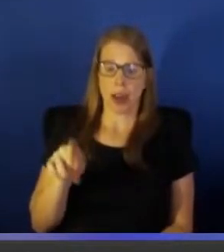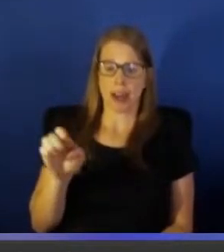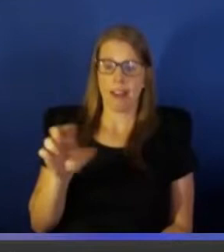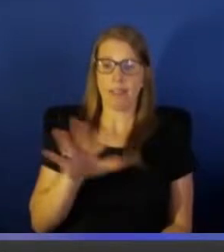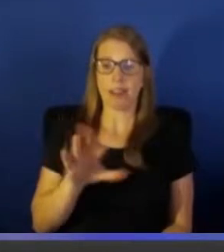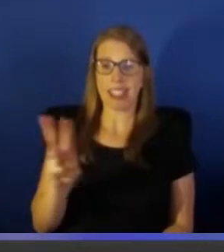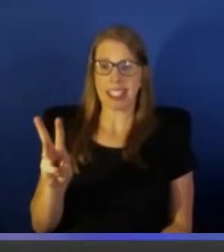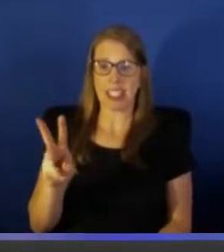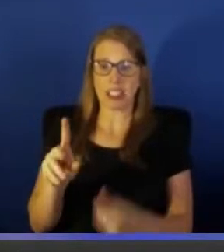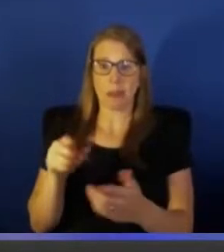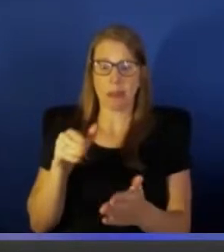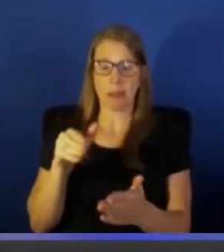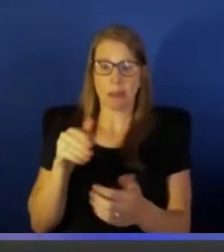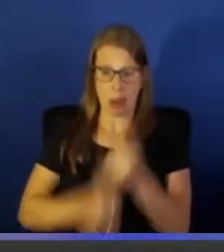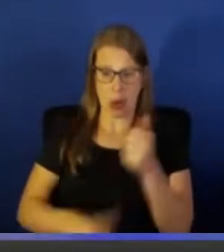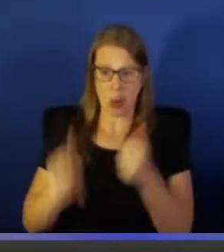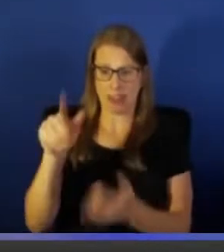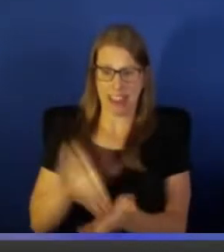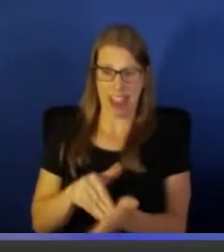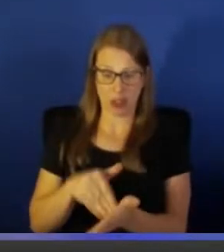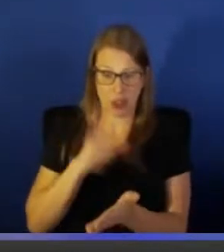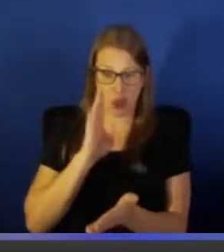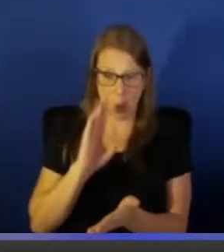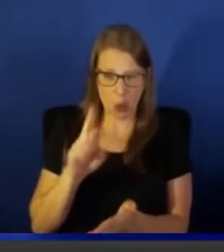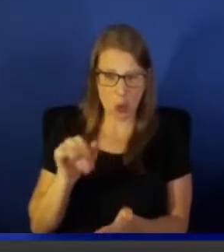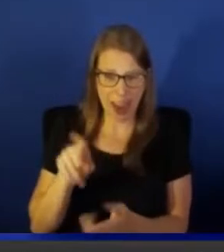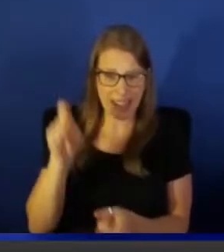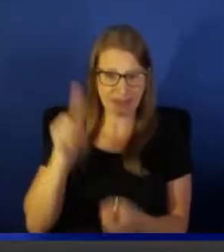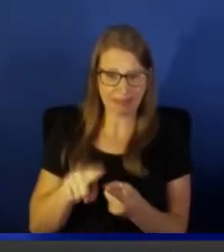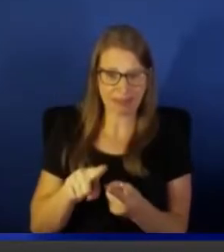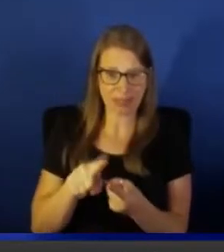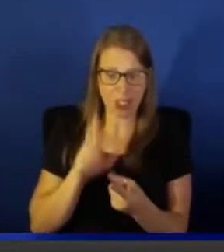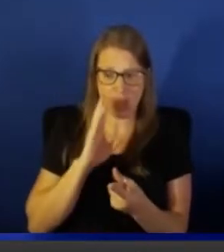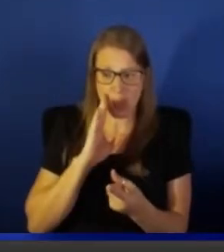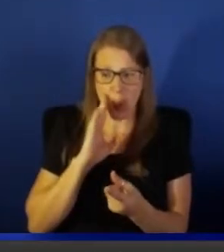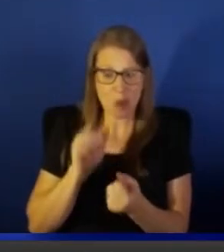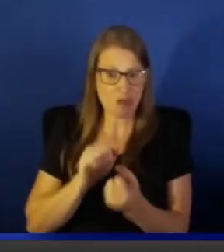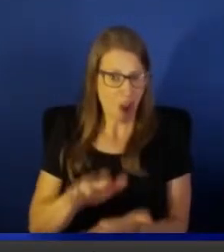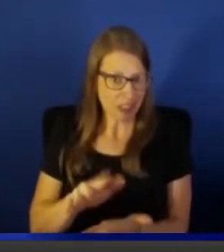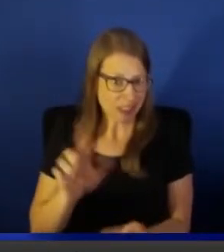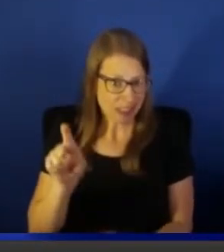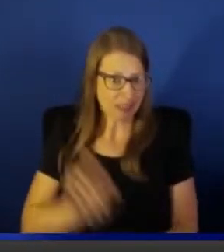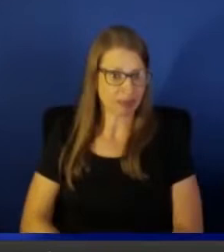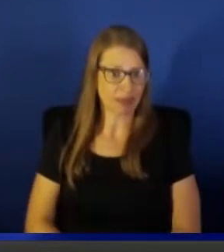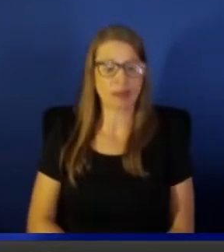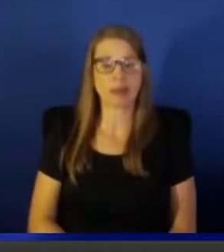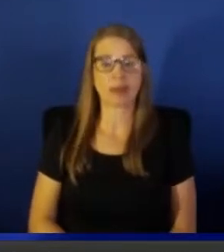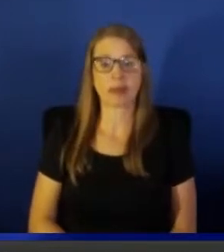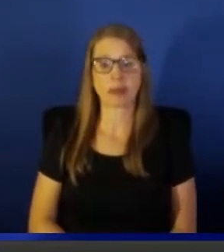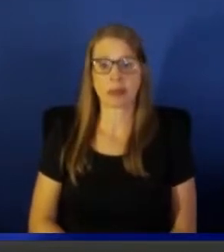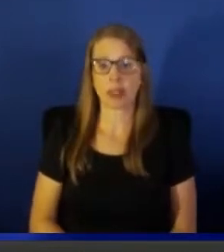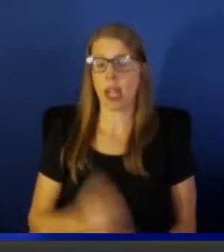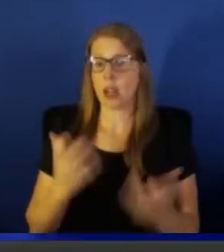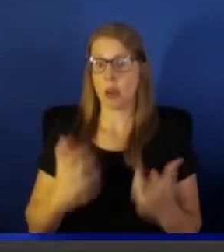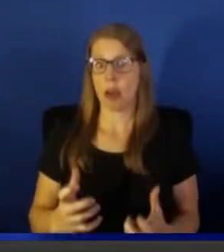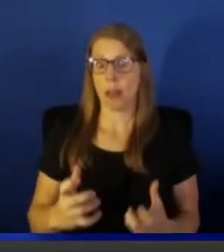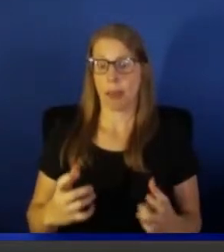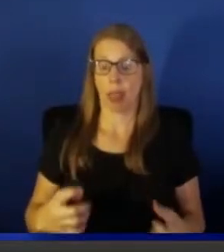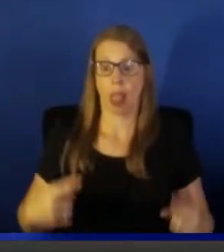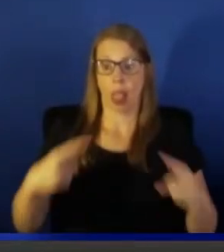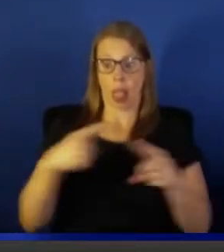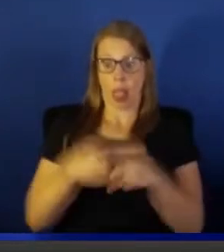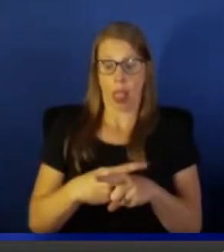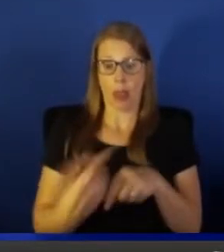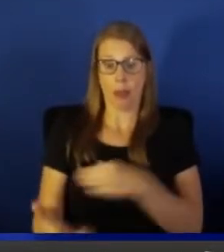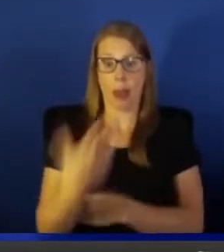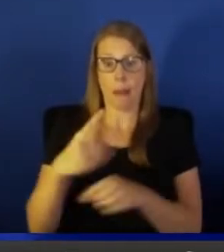what's driving that rate? How do we get it down? Well, I never want to be too controversial early in the morning, but this show has taught me the way.